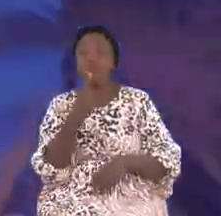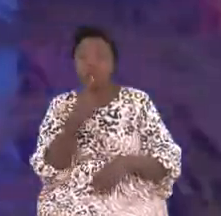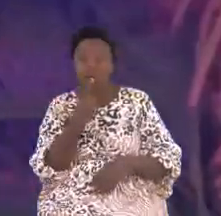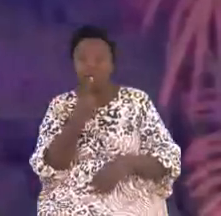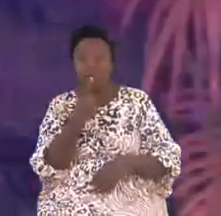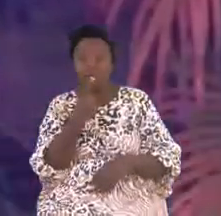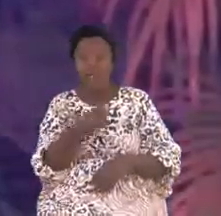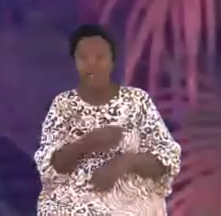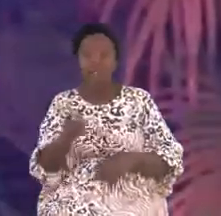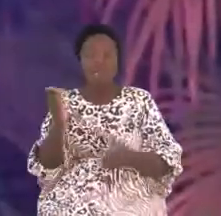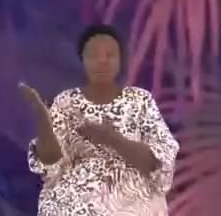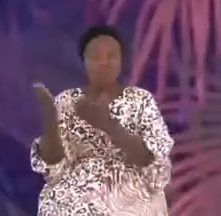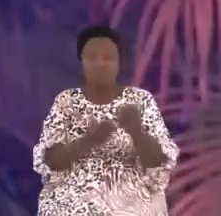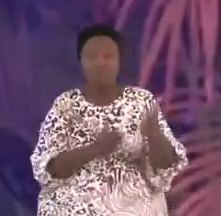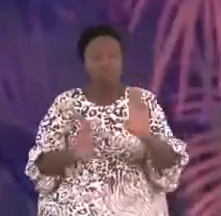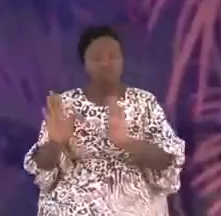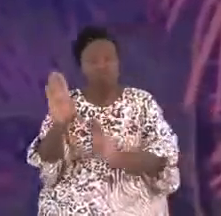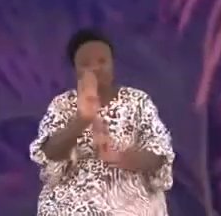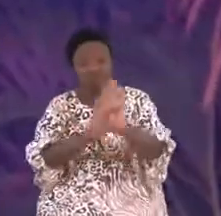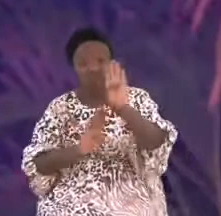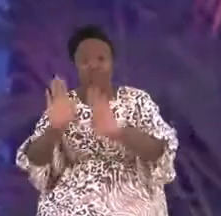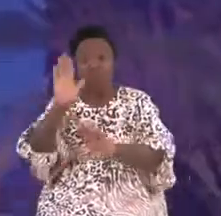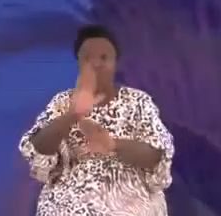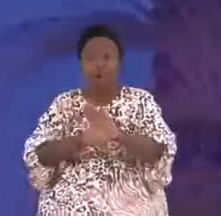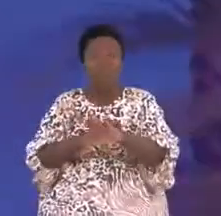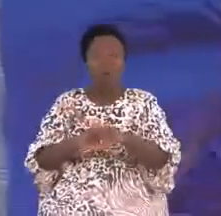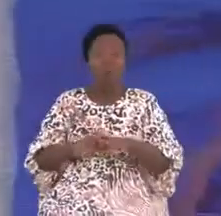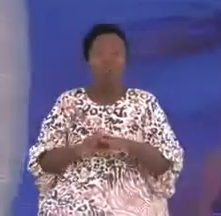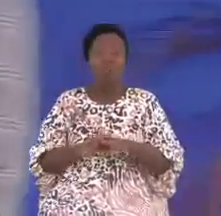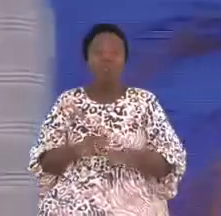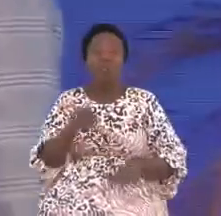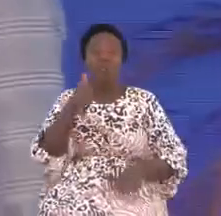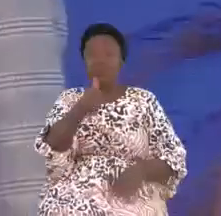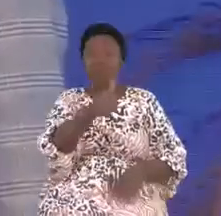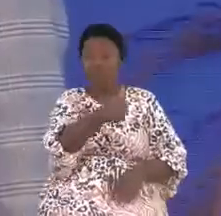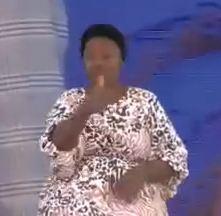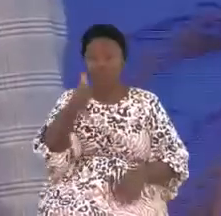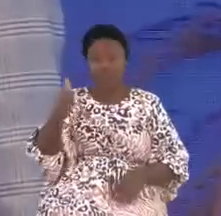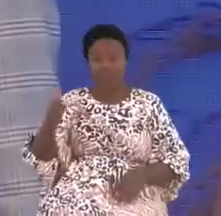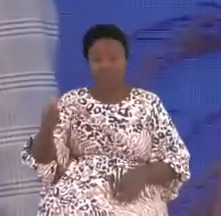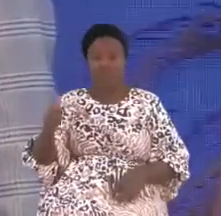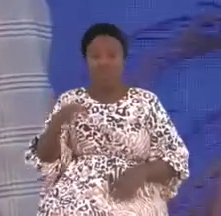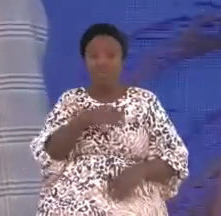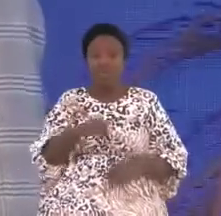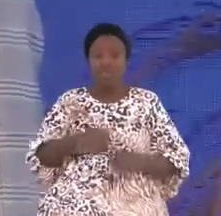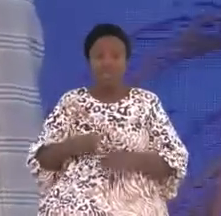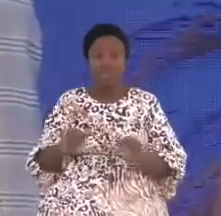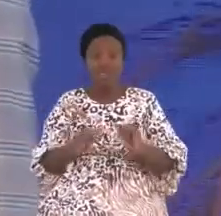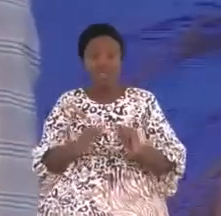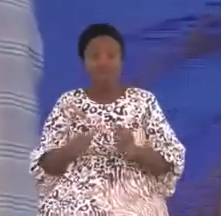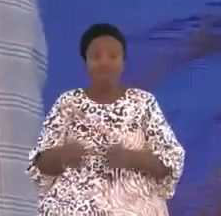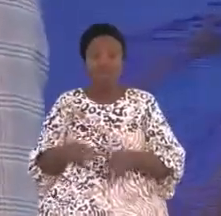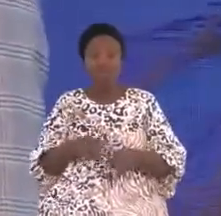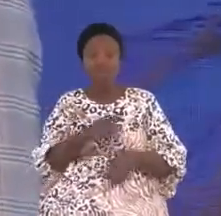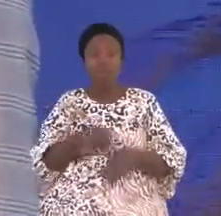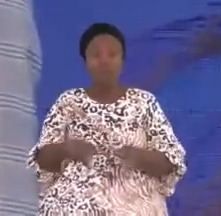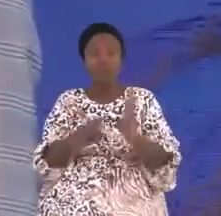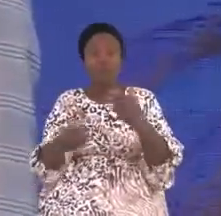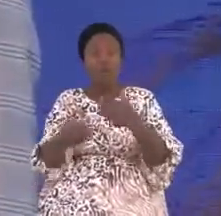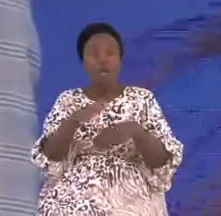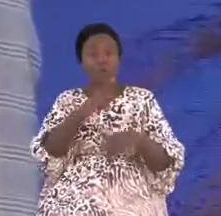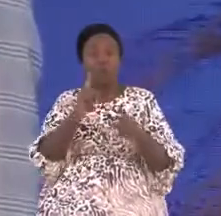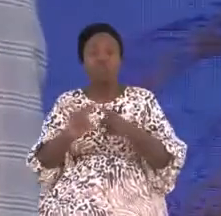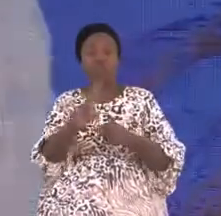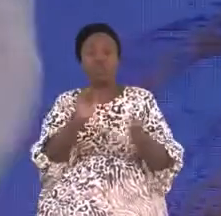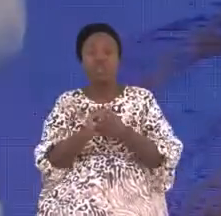trouble on themselves the way back is to use that same mouth and to bring forgiveness